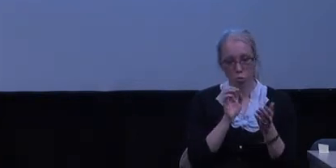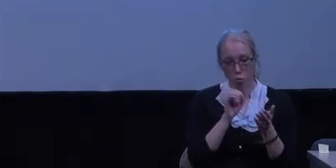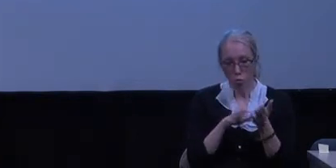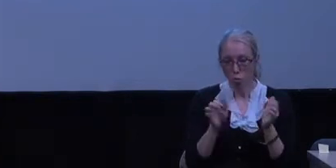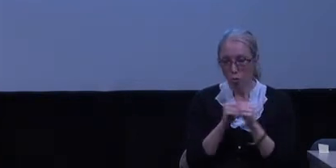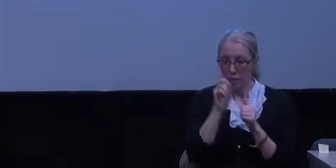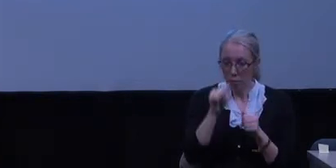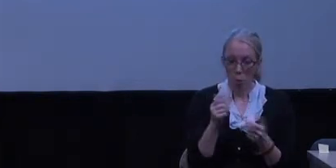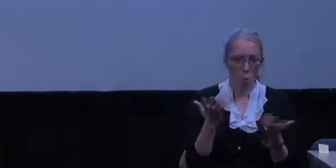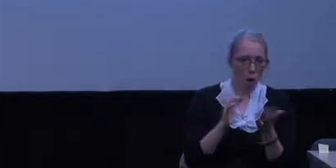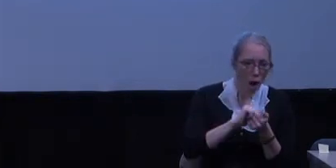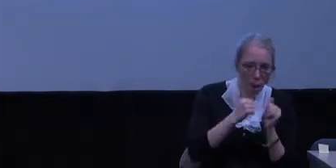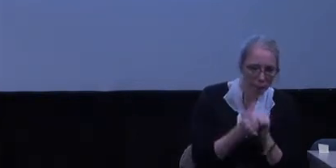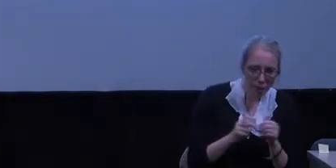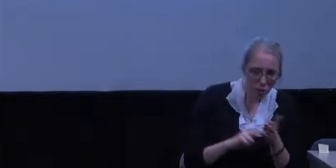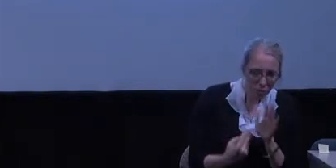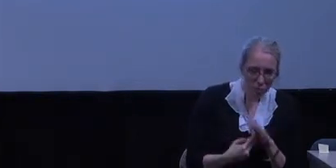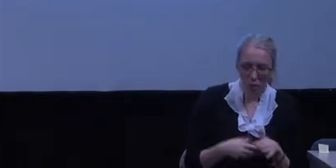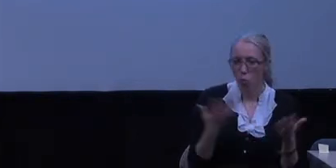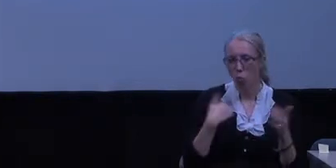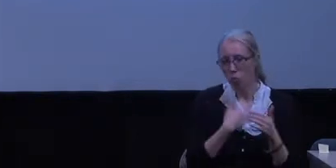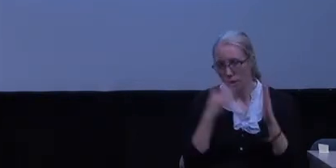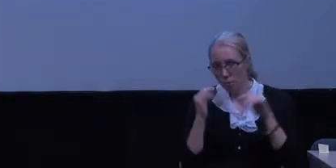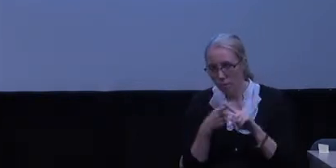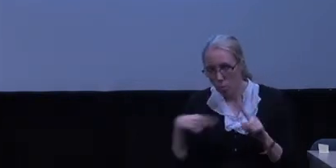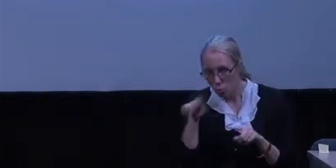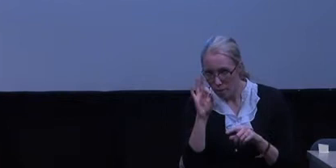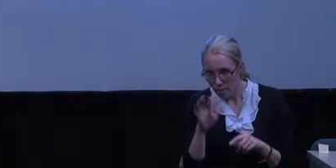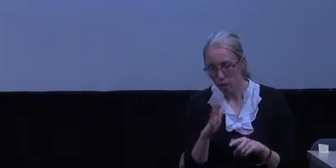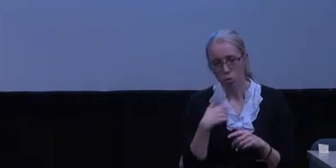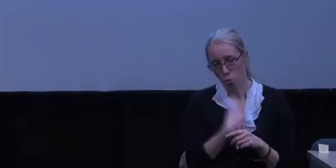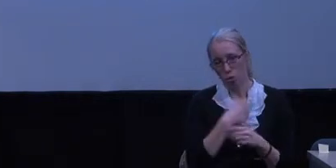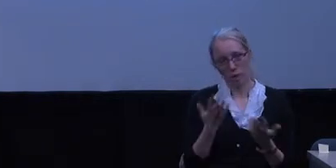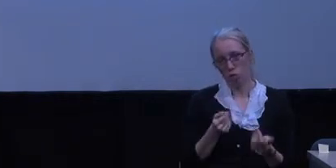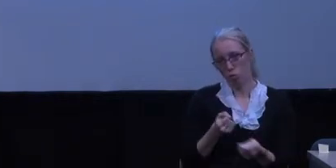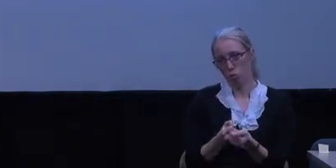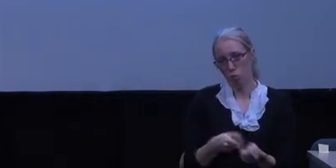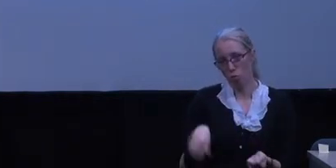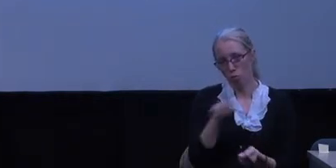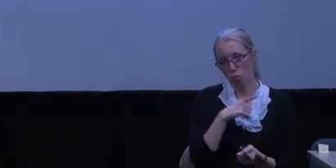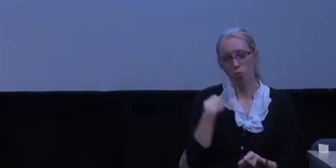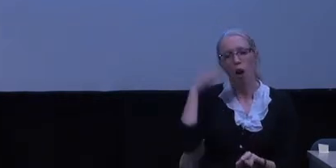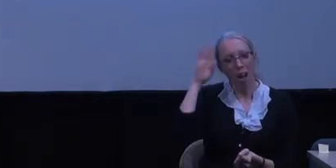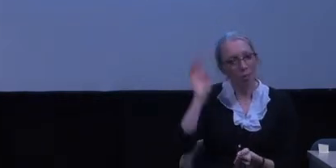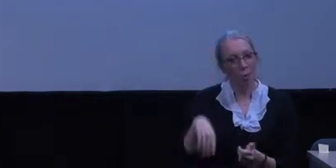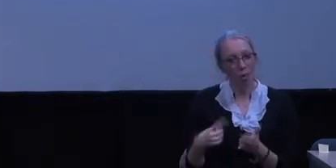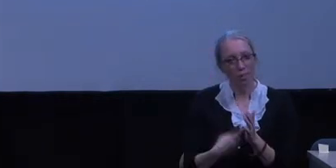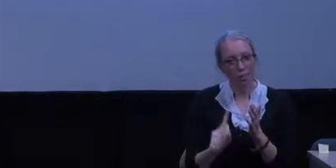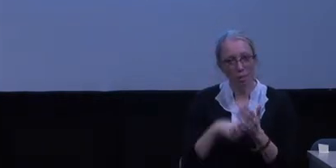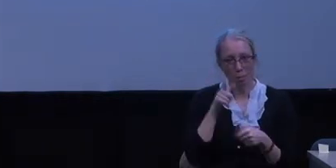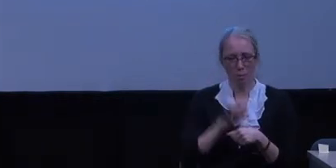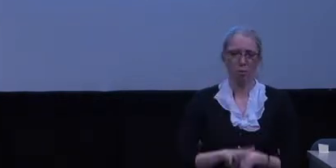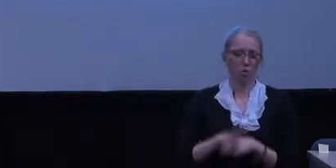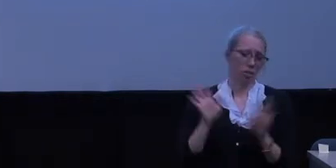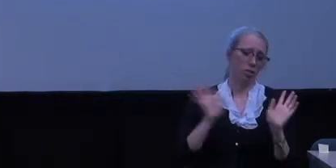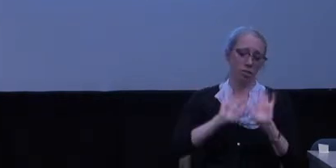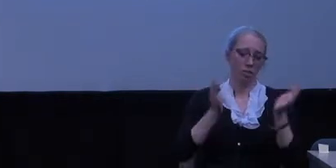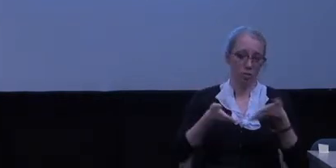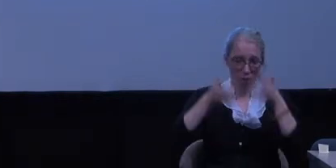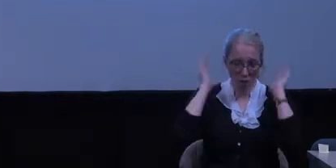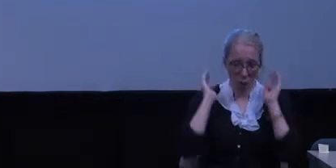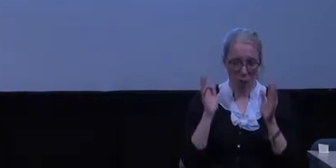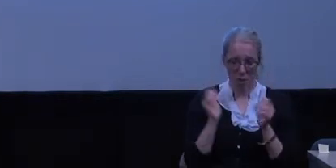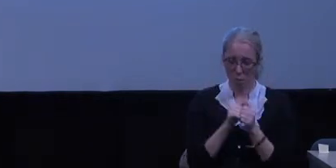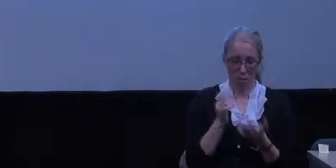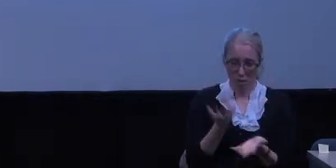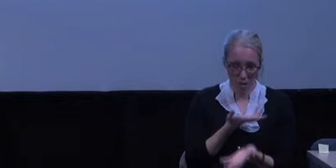accommodations, what is expected of you, and we're really here to work with you. I know sometimes things get a little stressful and crazy, but we're